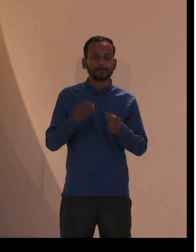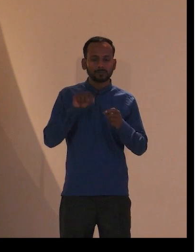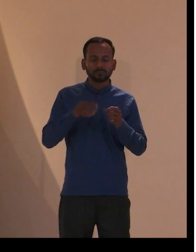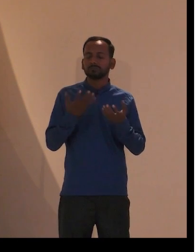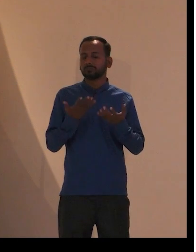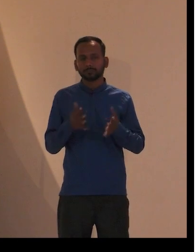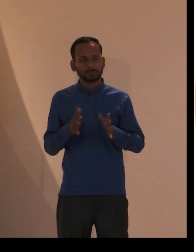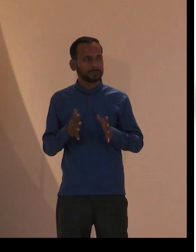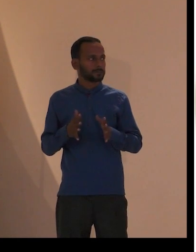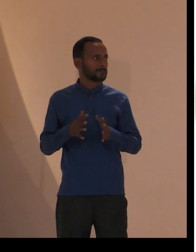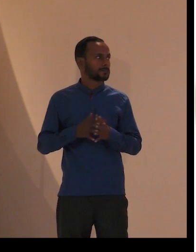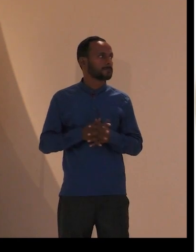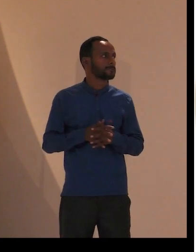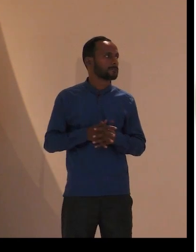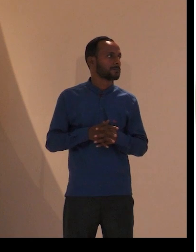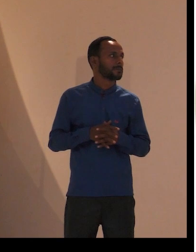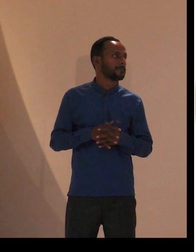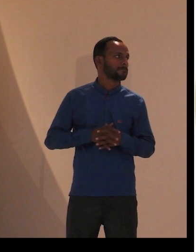done.